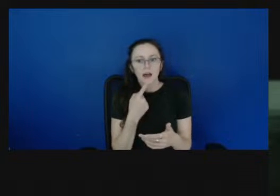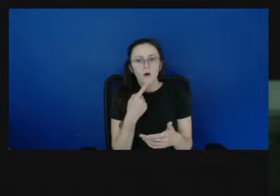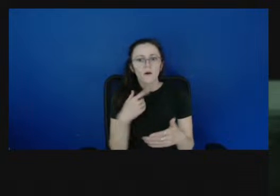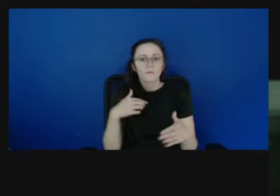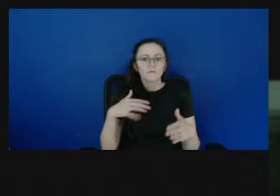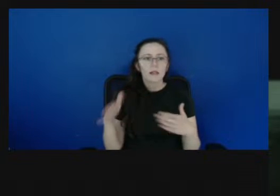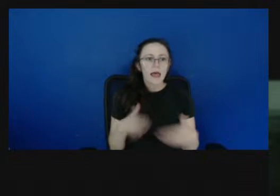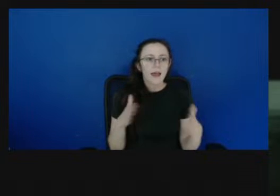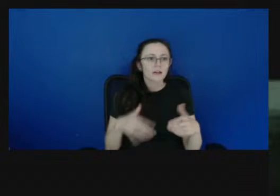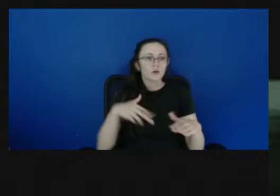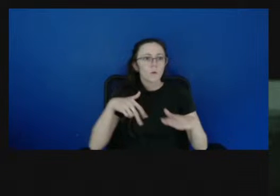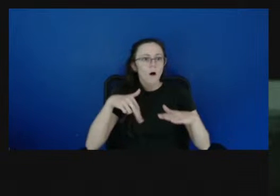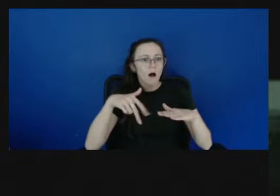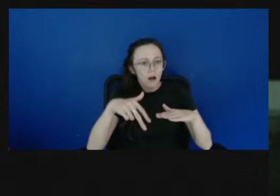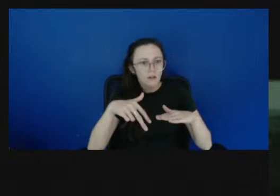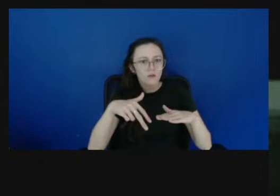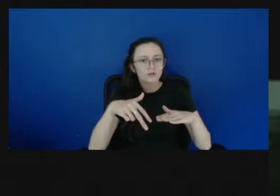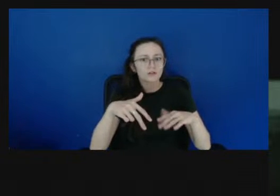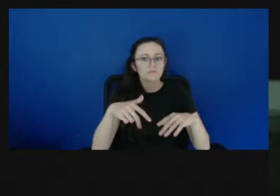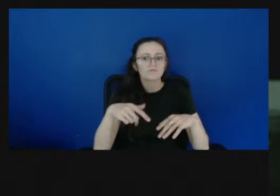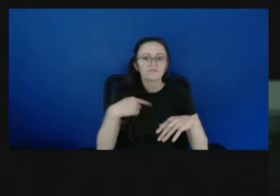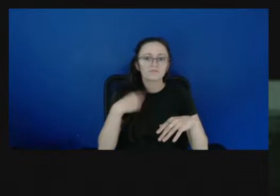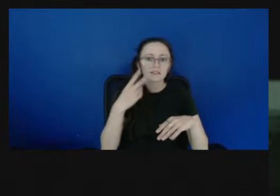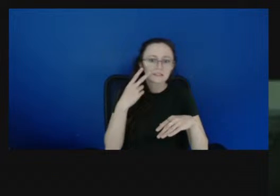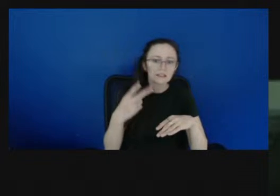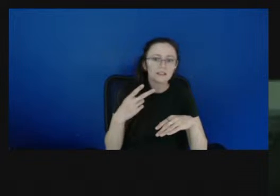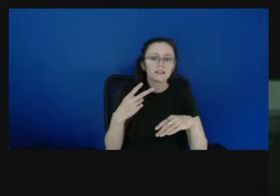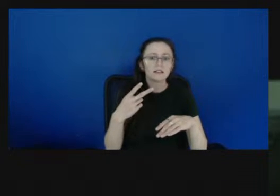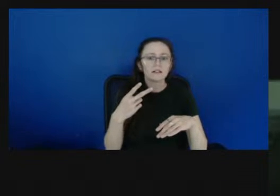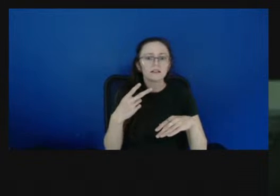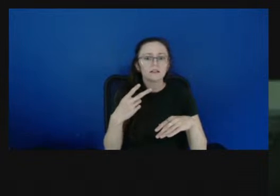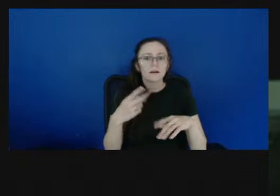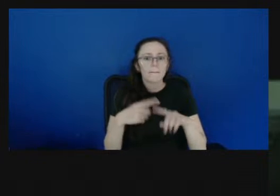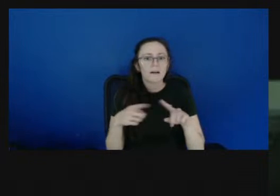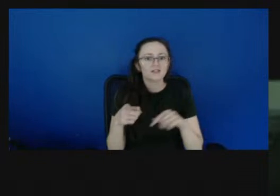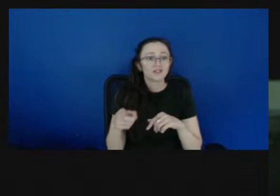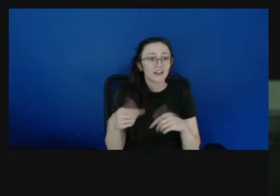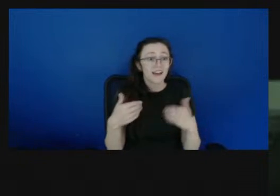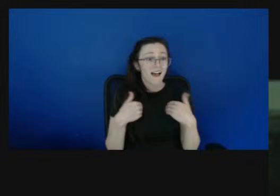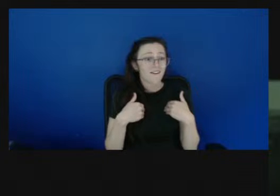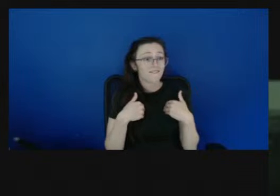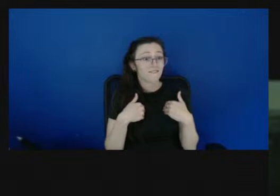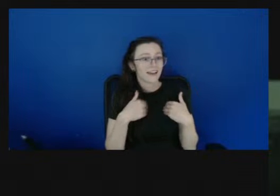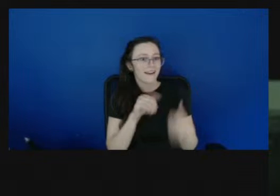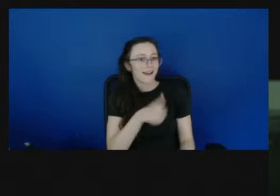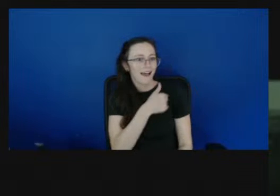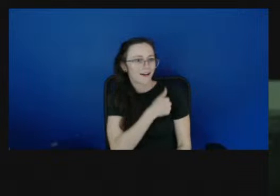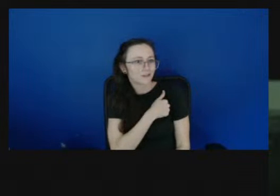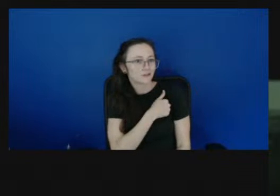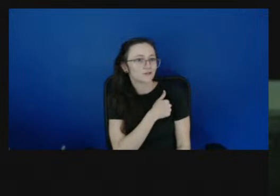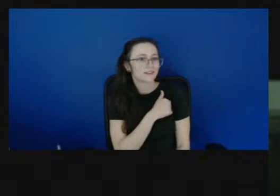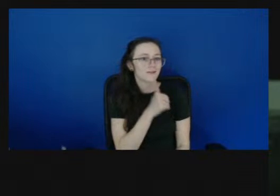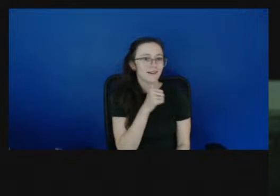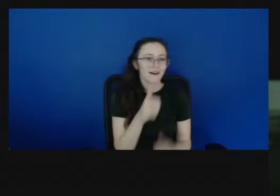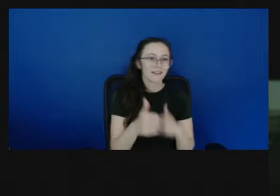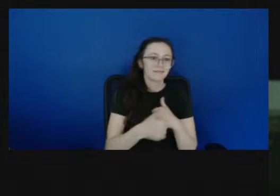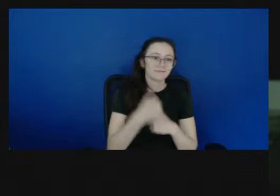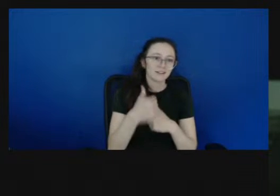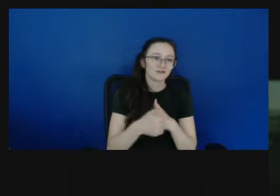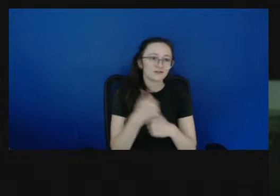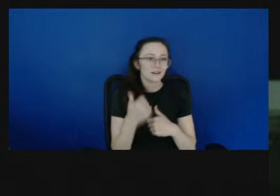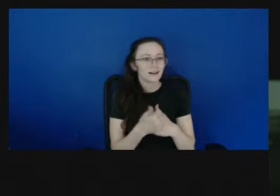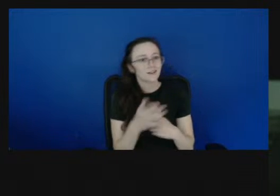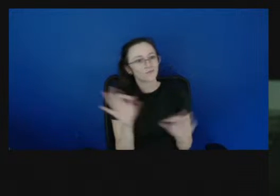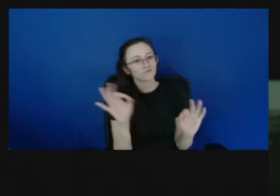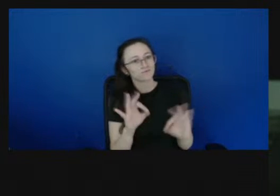that Mr. Taylor and the woman in his party had the typical incredulous attitude toward the danger from the volcano, and I tried to explain to